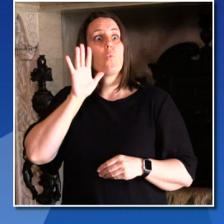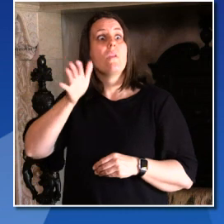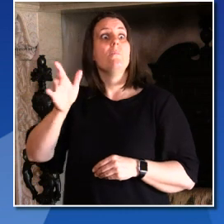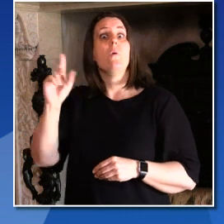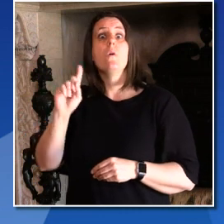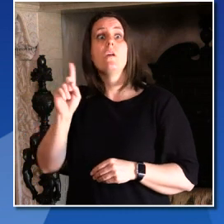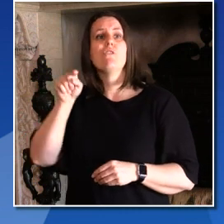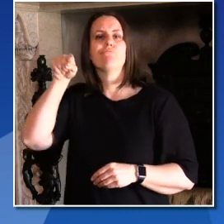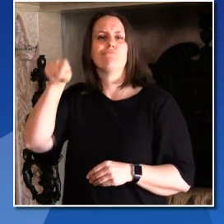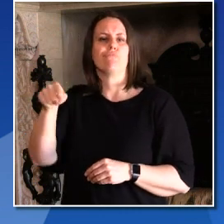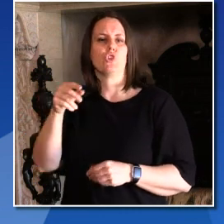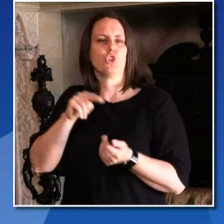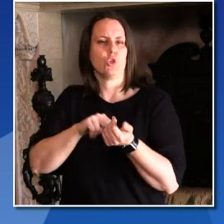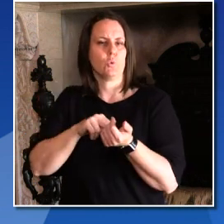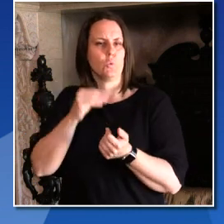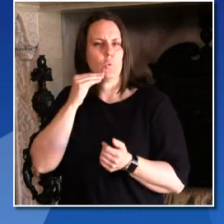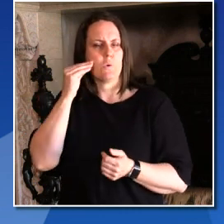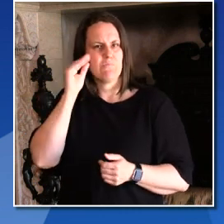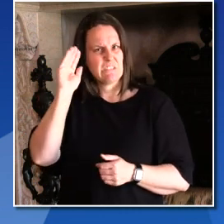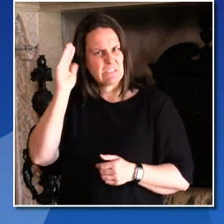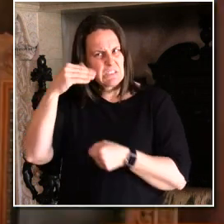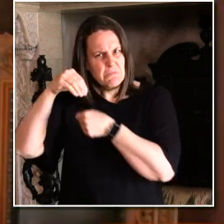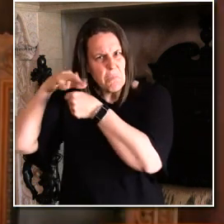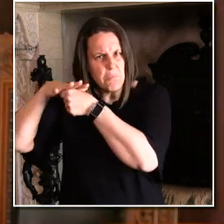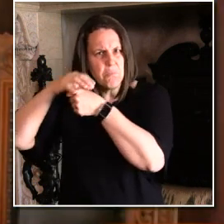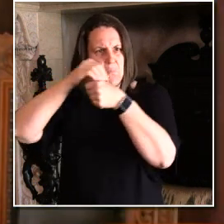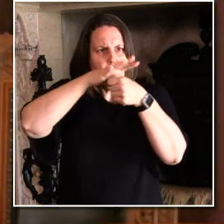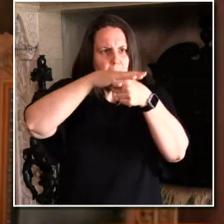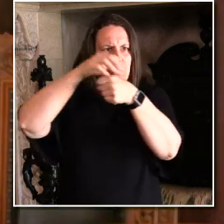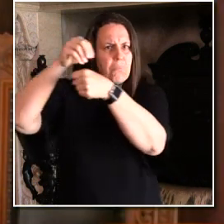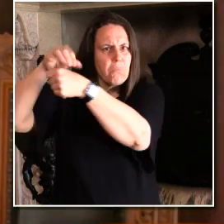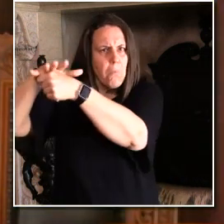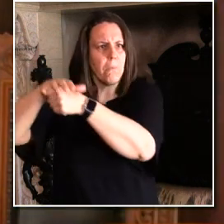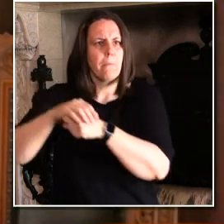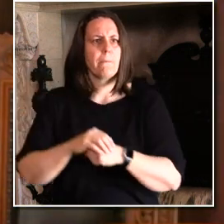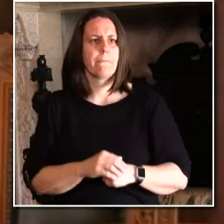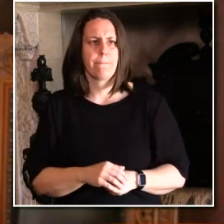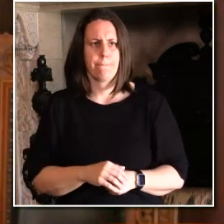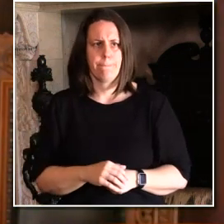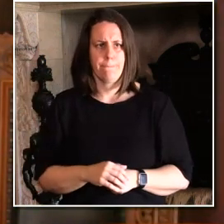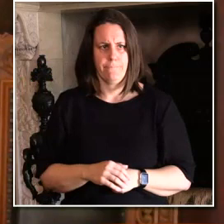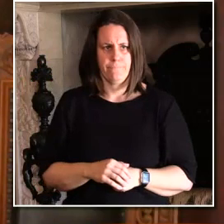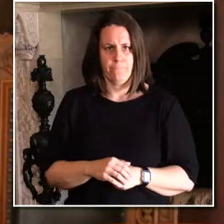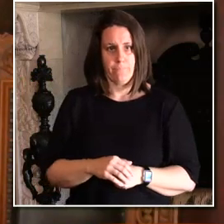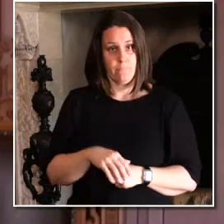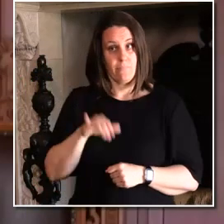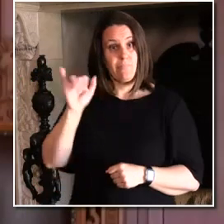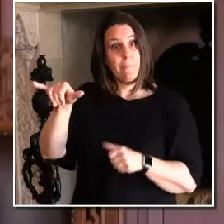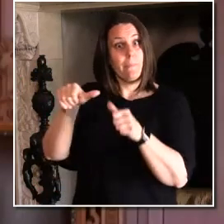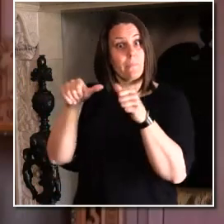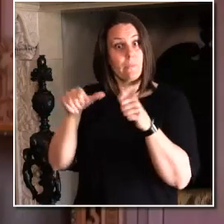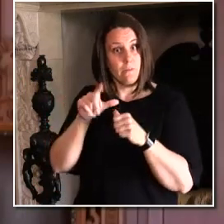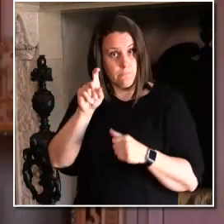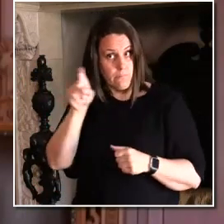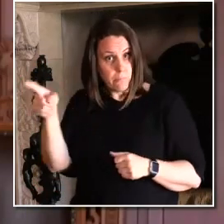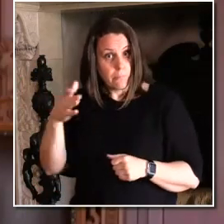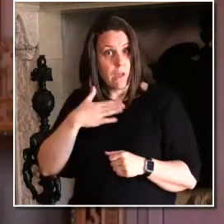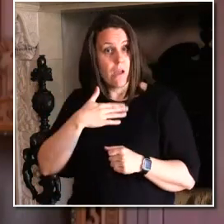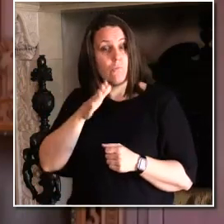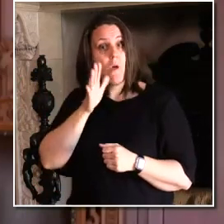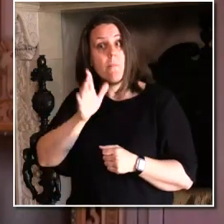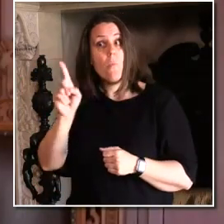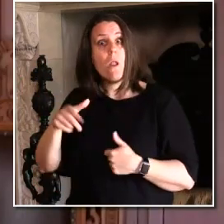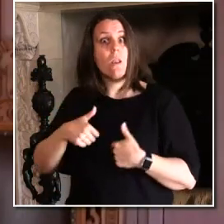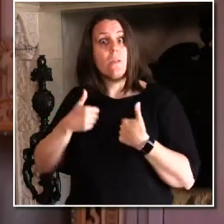are cases at my grandma's nursing home? Yeah, so CMS actually recently issued new updates that